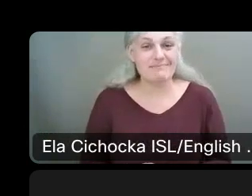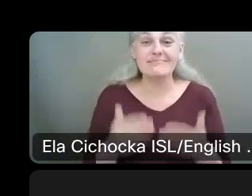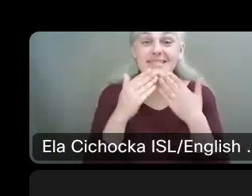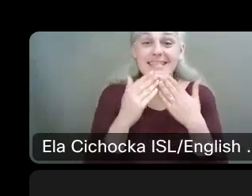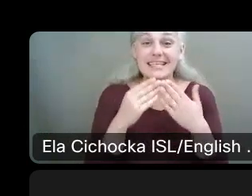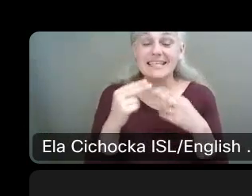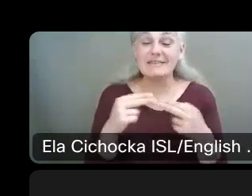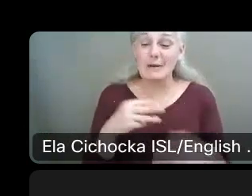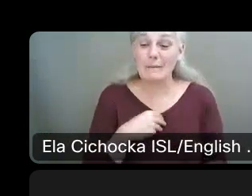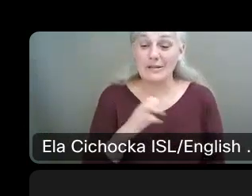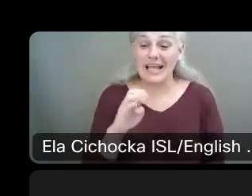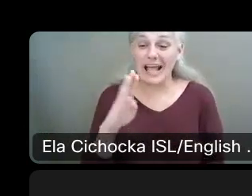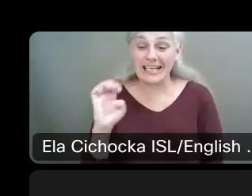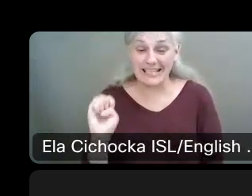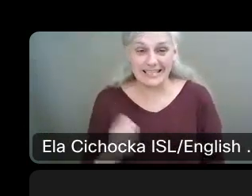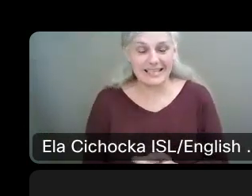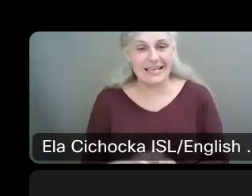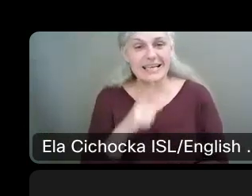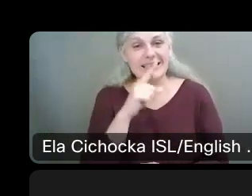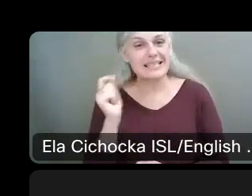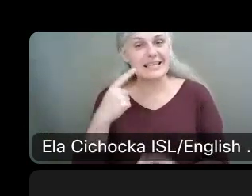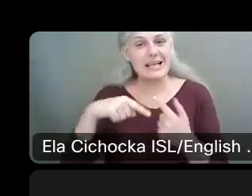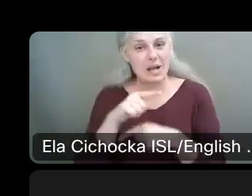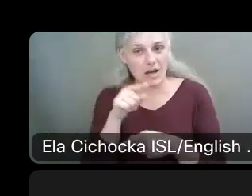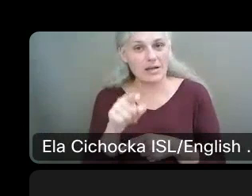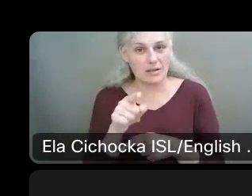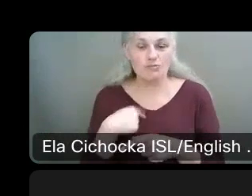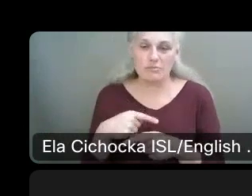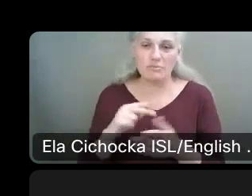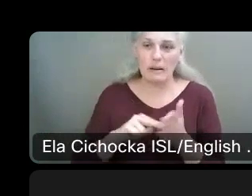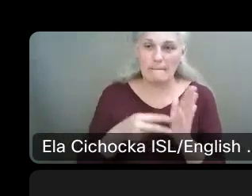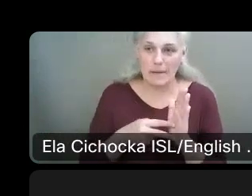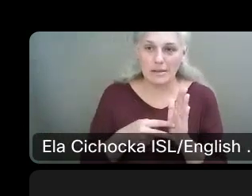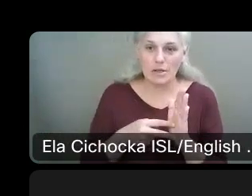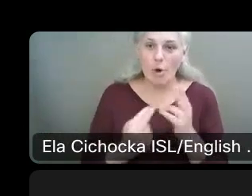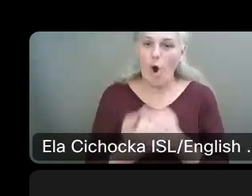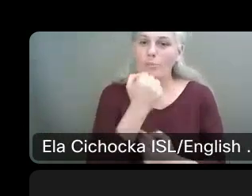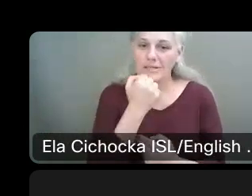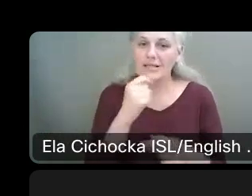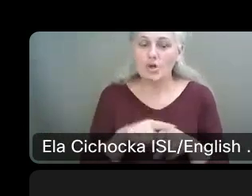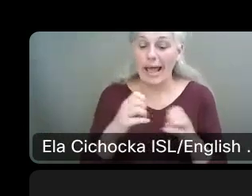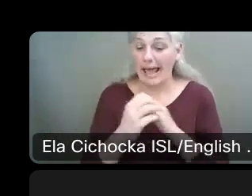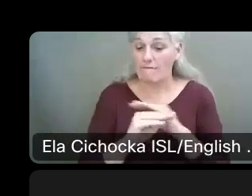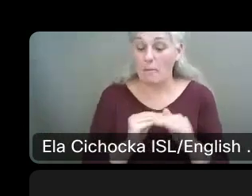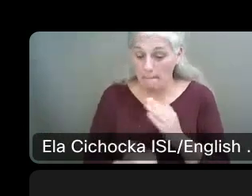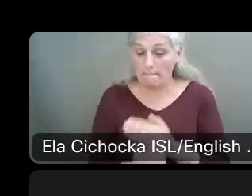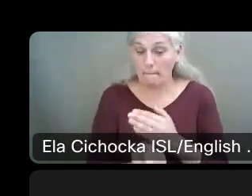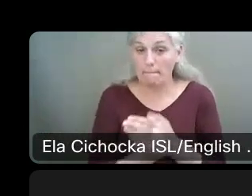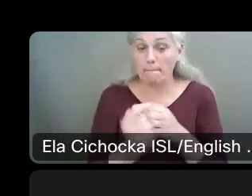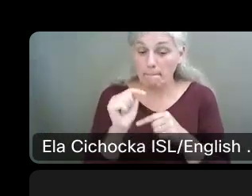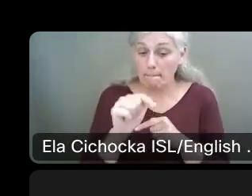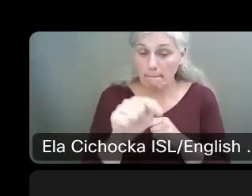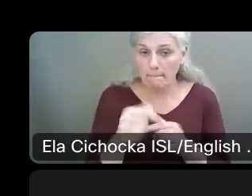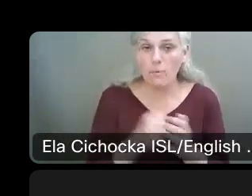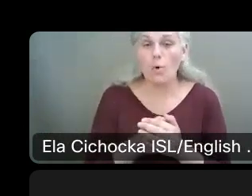much, Ellie. And just to let all our participants know that we intend to give just a small update every month on, we will be doing very